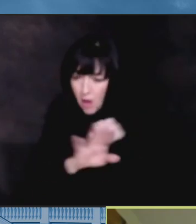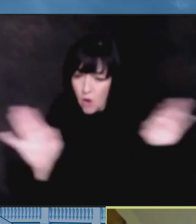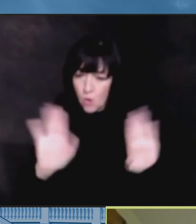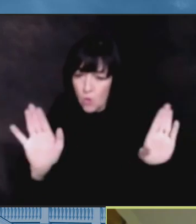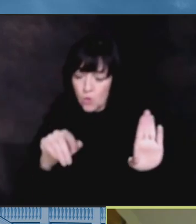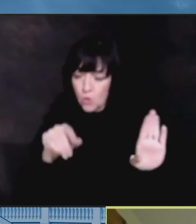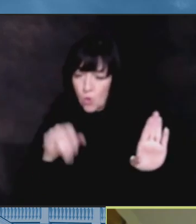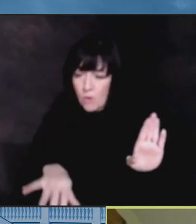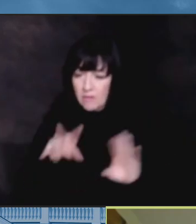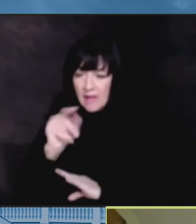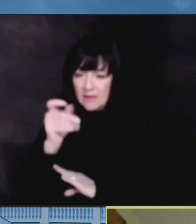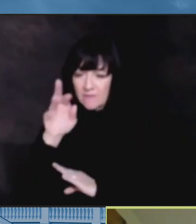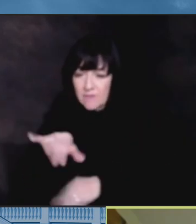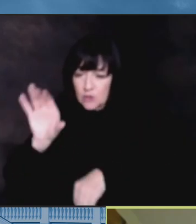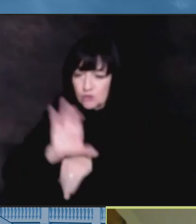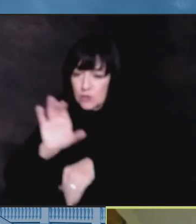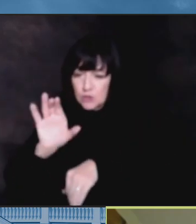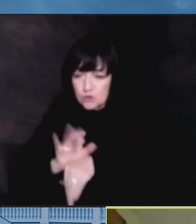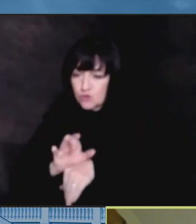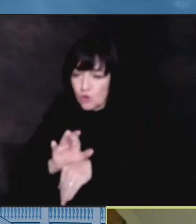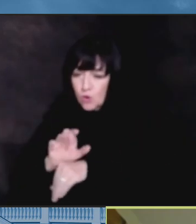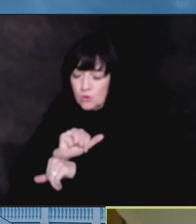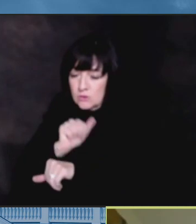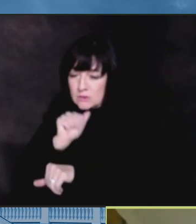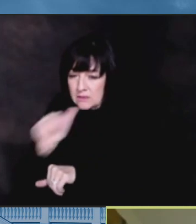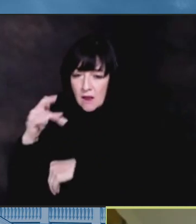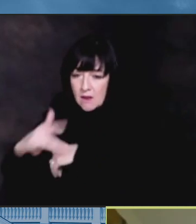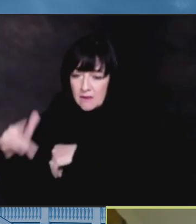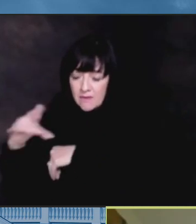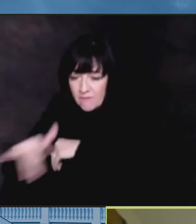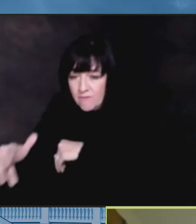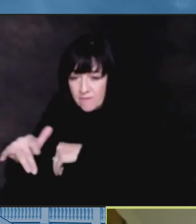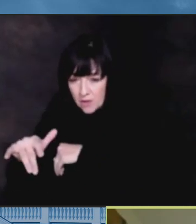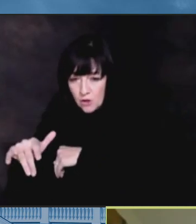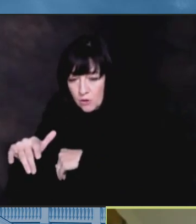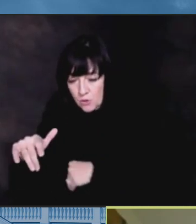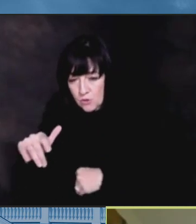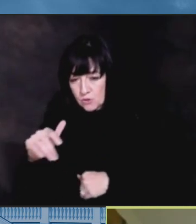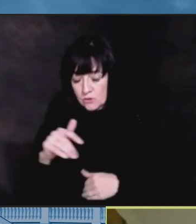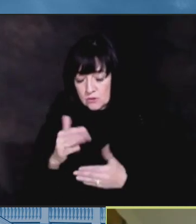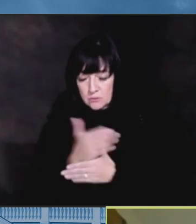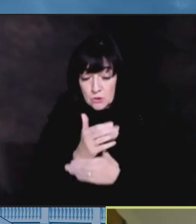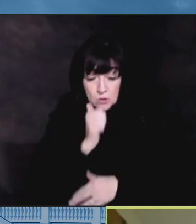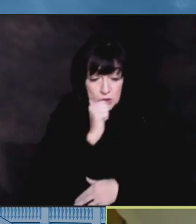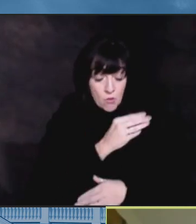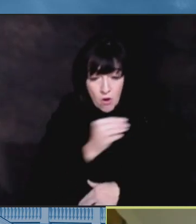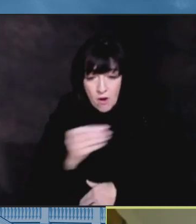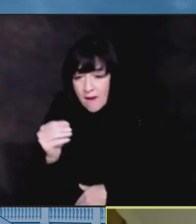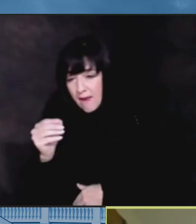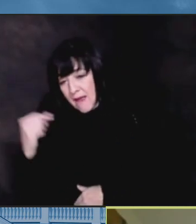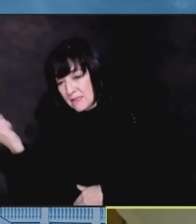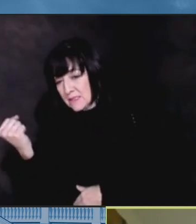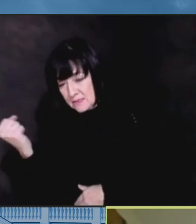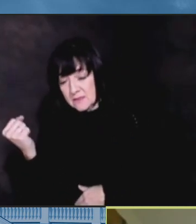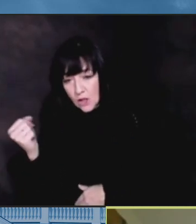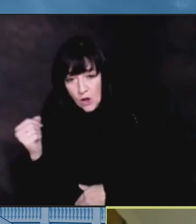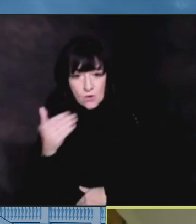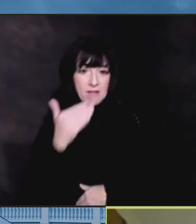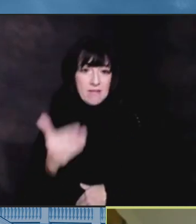in Newcastle County between Monday and Saturday. Again, thank you to our partners at Newcastle County